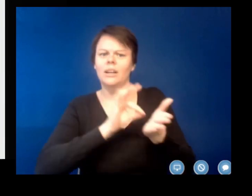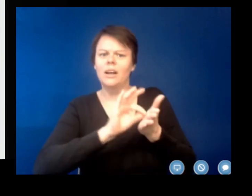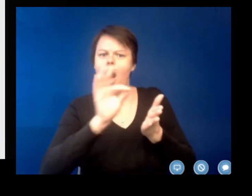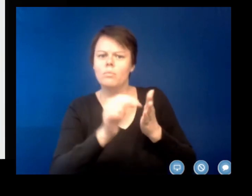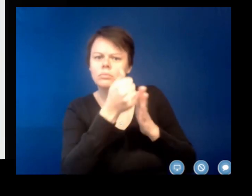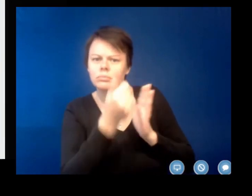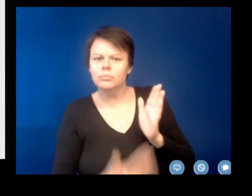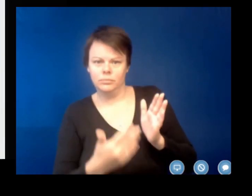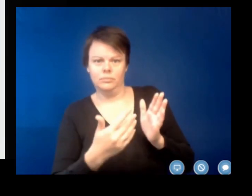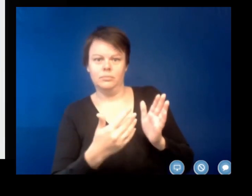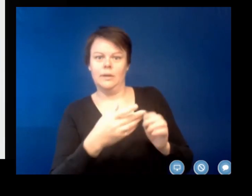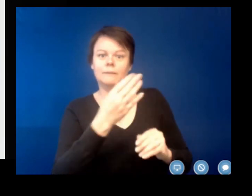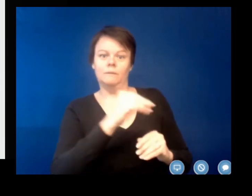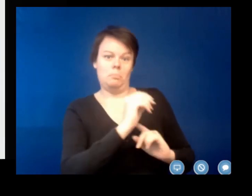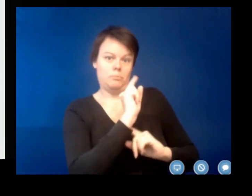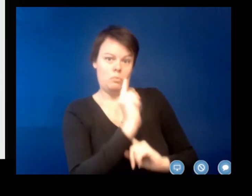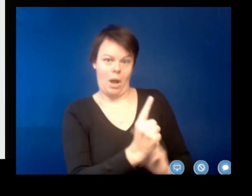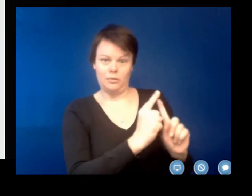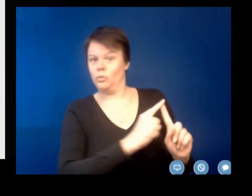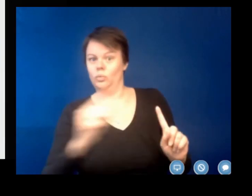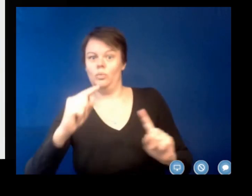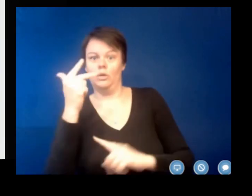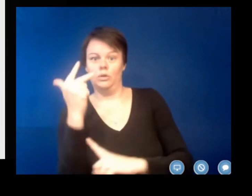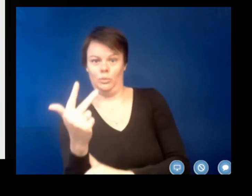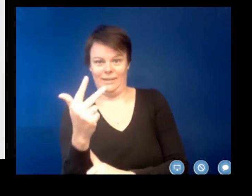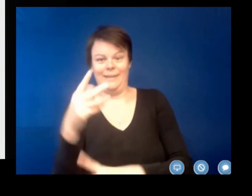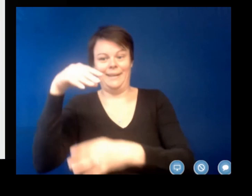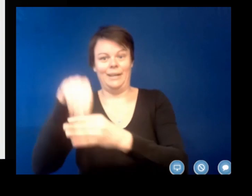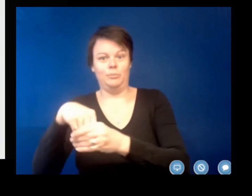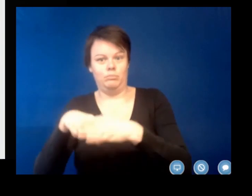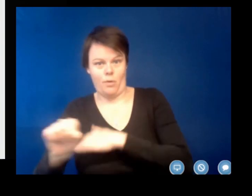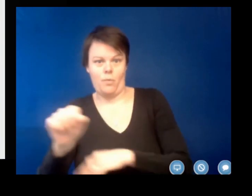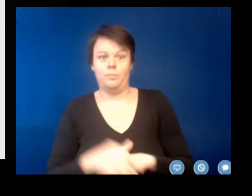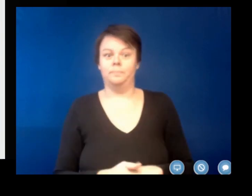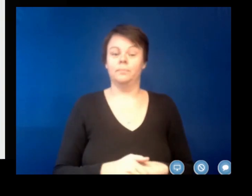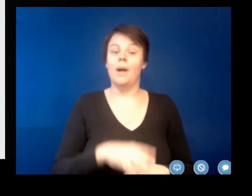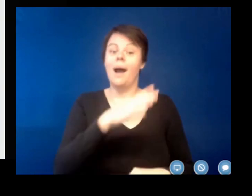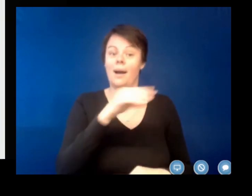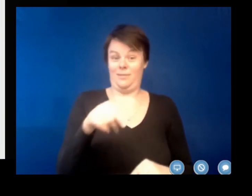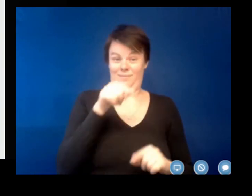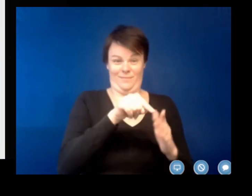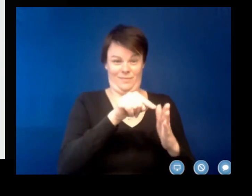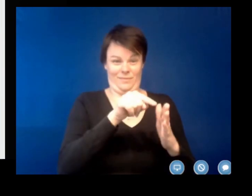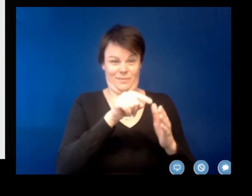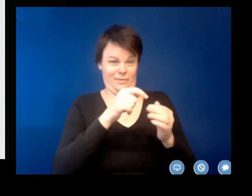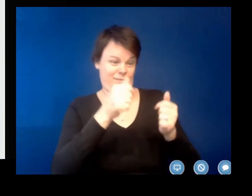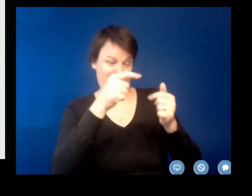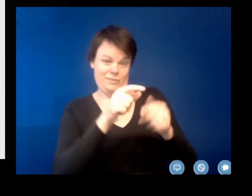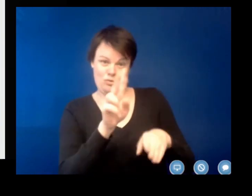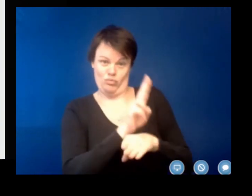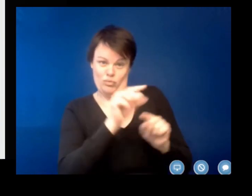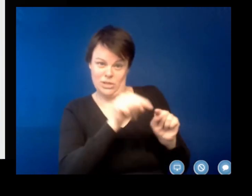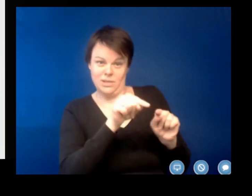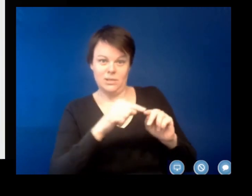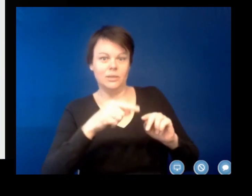abstract contexts. And we have a long history, especially in education, of course, to learn abstract things. If you